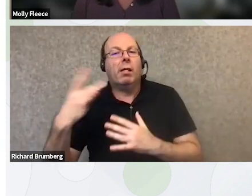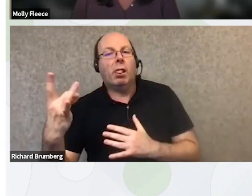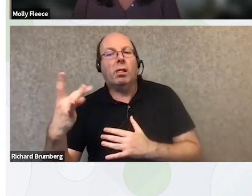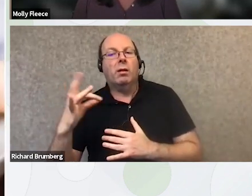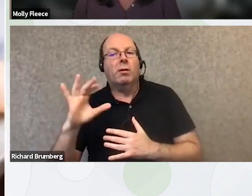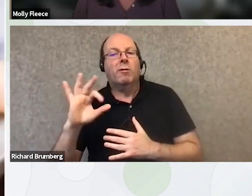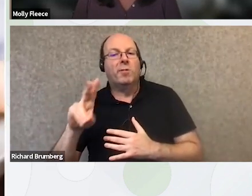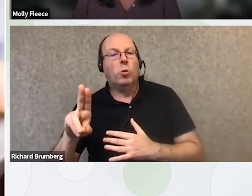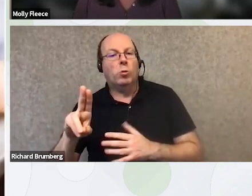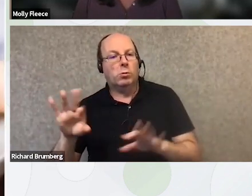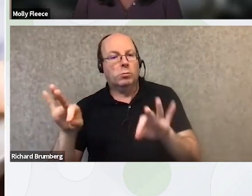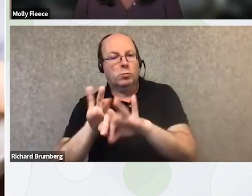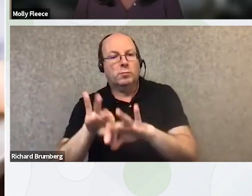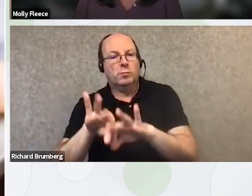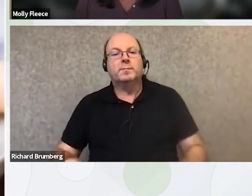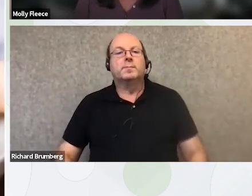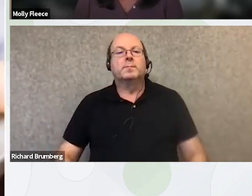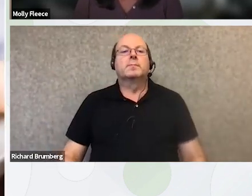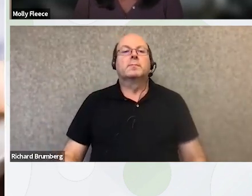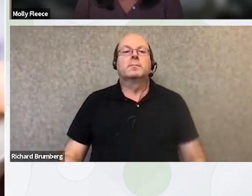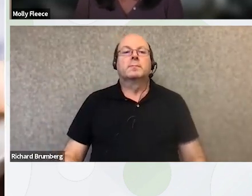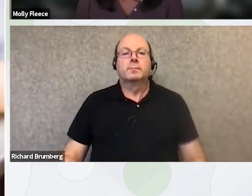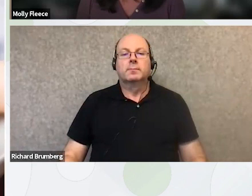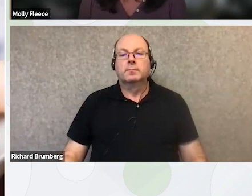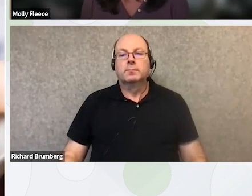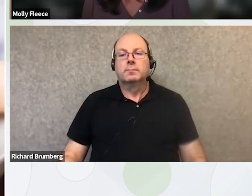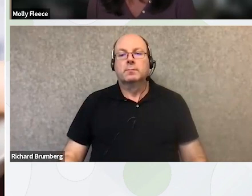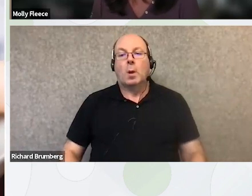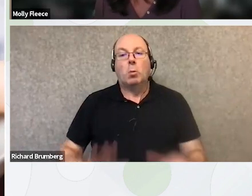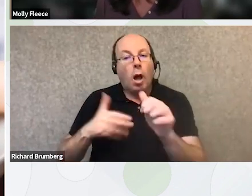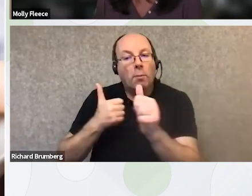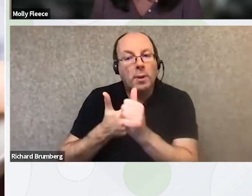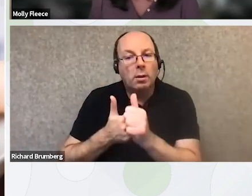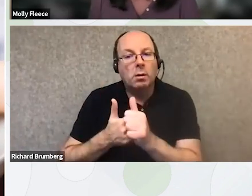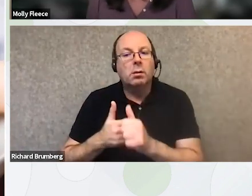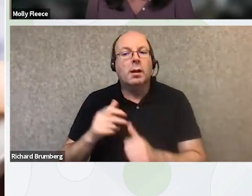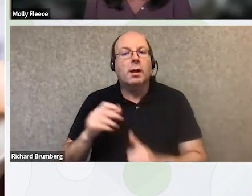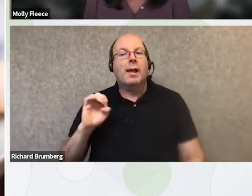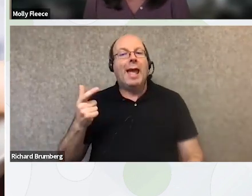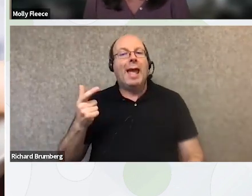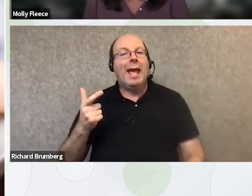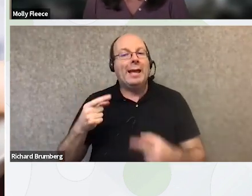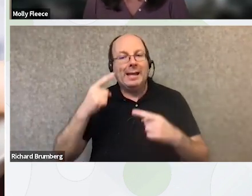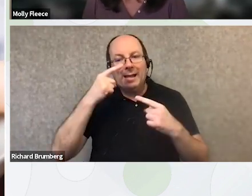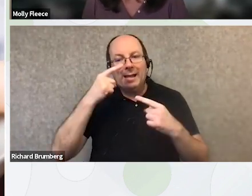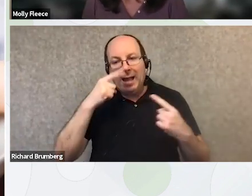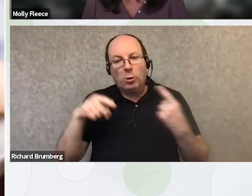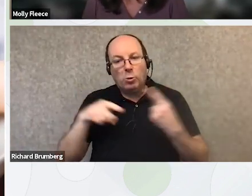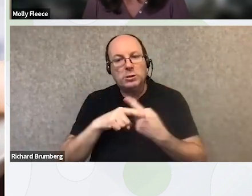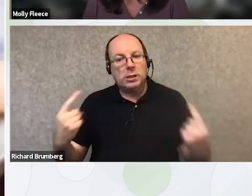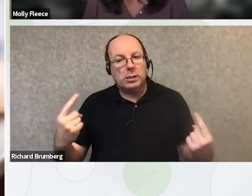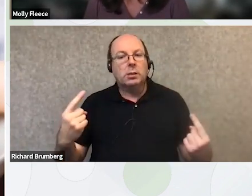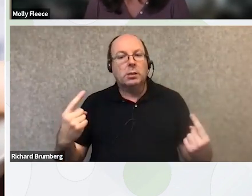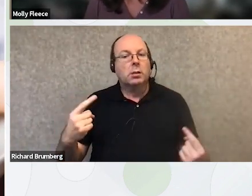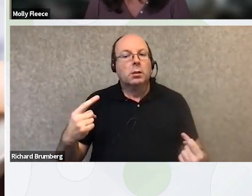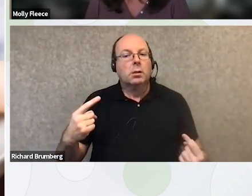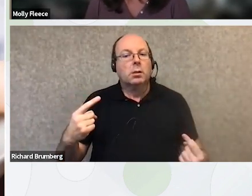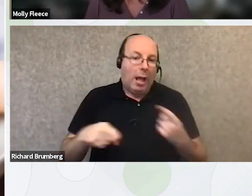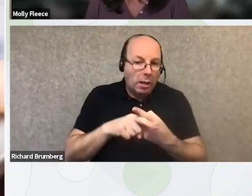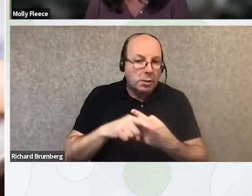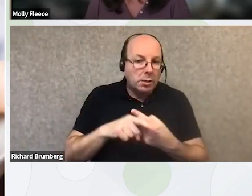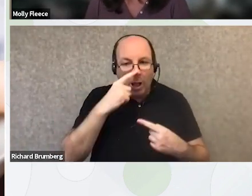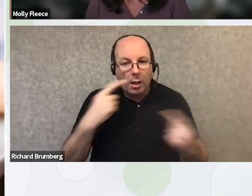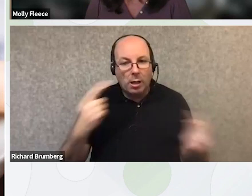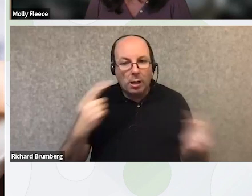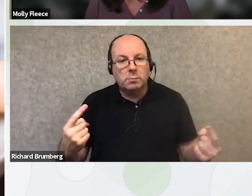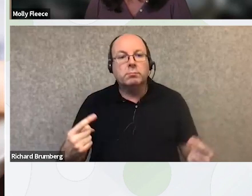influenza. Now, another update for this year is, well, what about an egg allergy? And so this was updated in this most